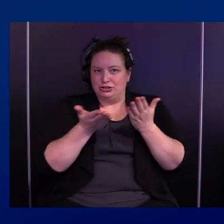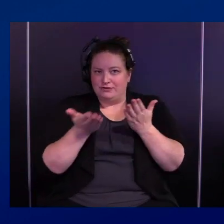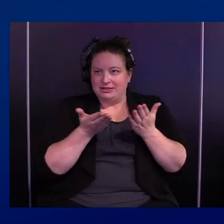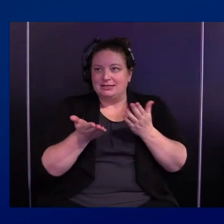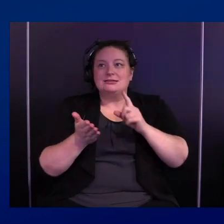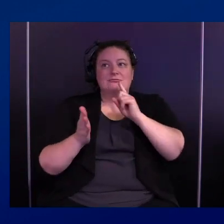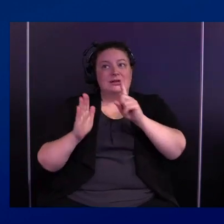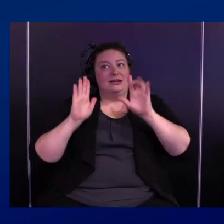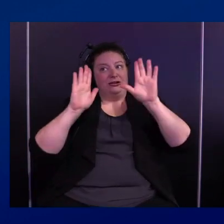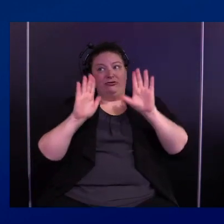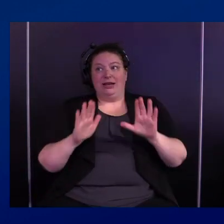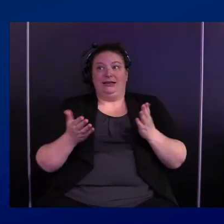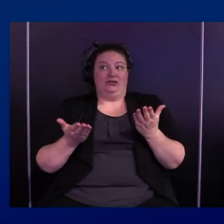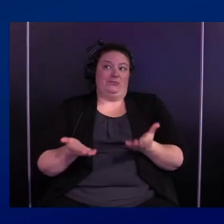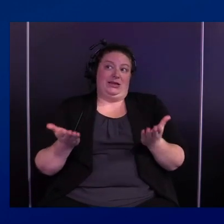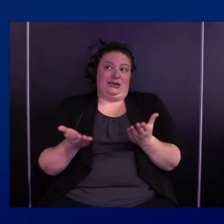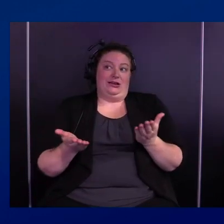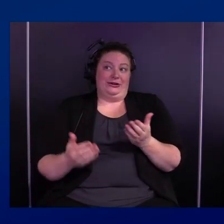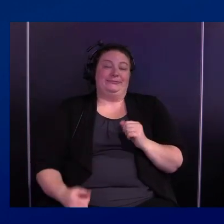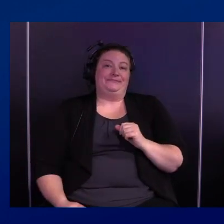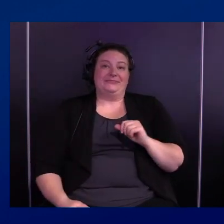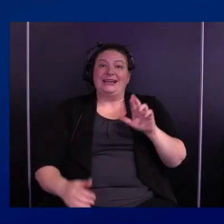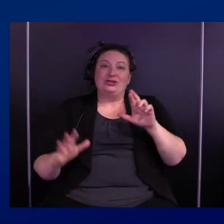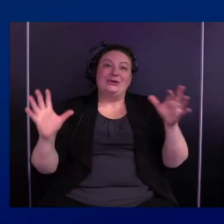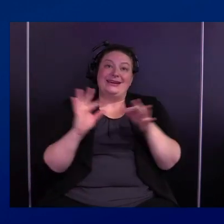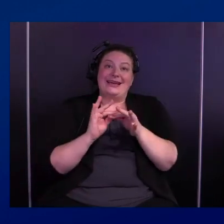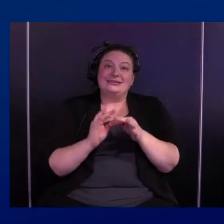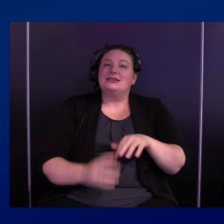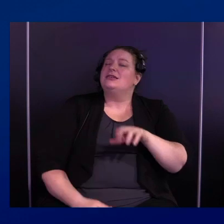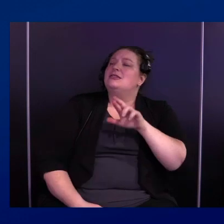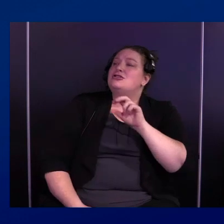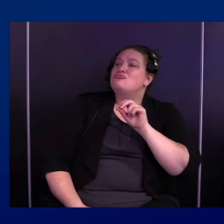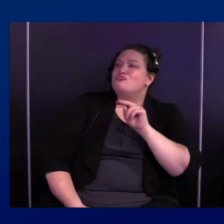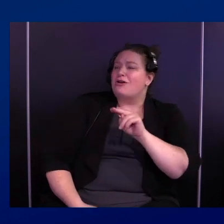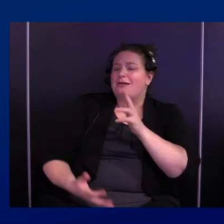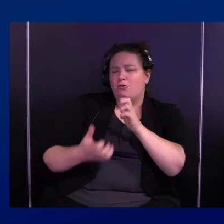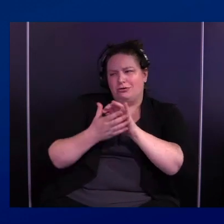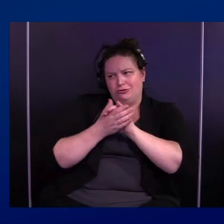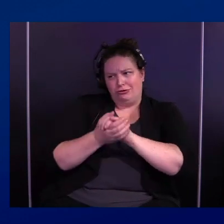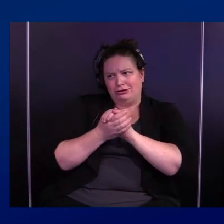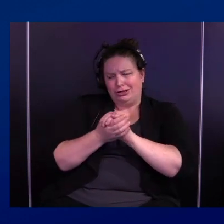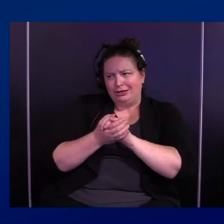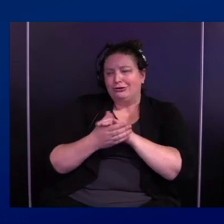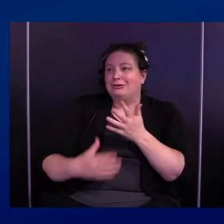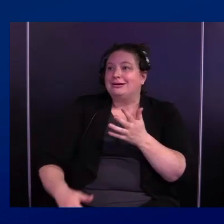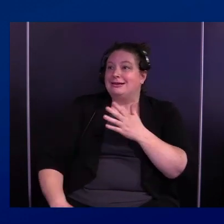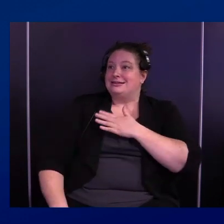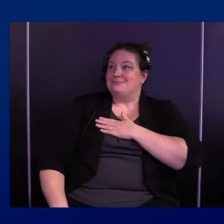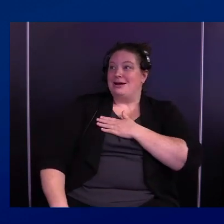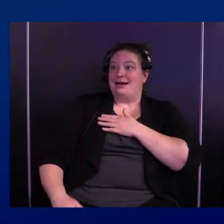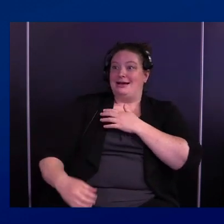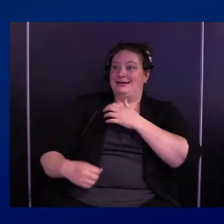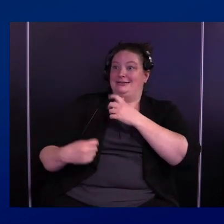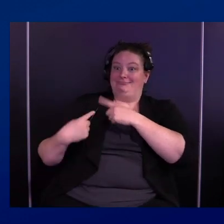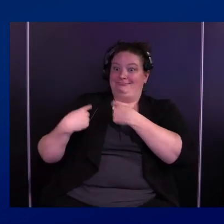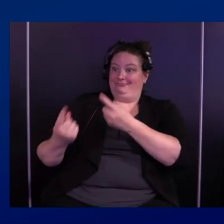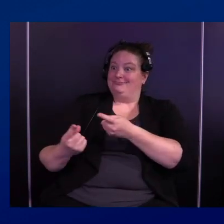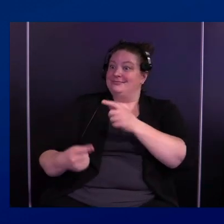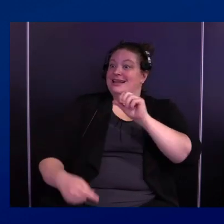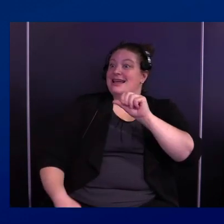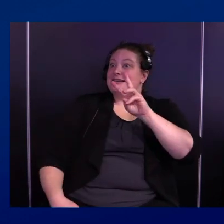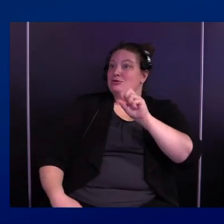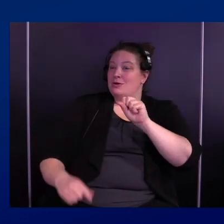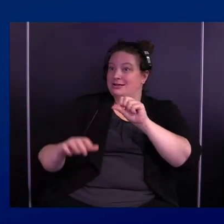to be here and to reconnect. So Ron, I wanted to congratulate you. As my tenure as an AWS